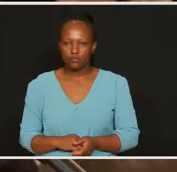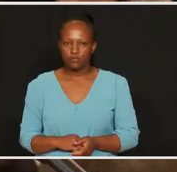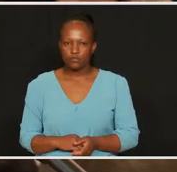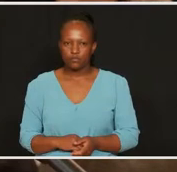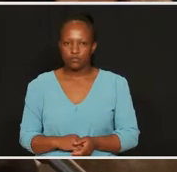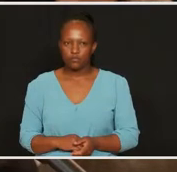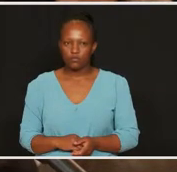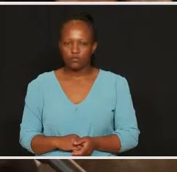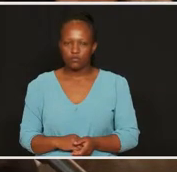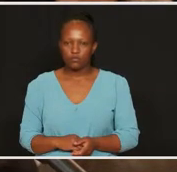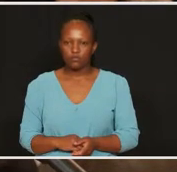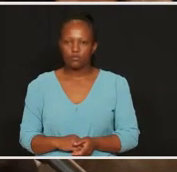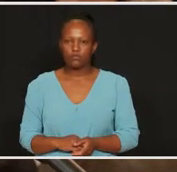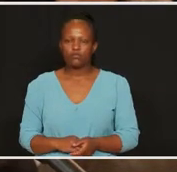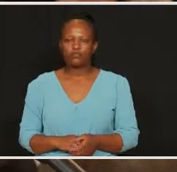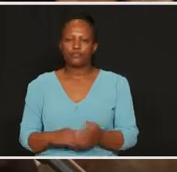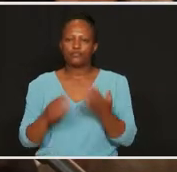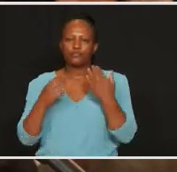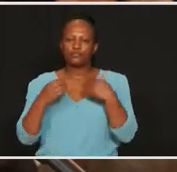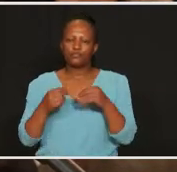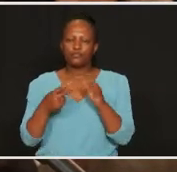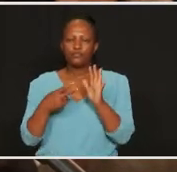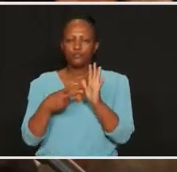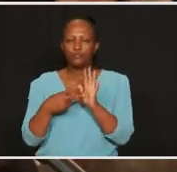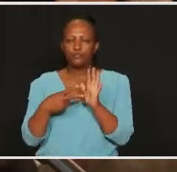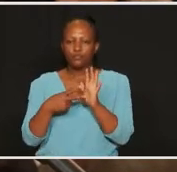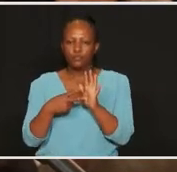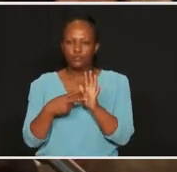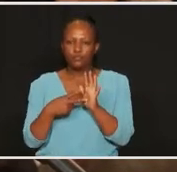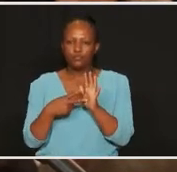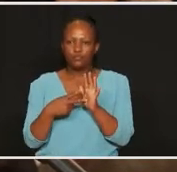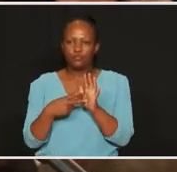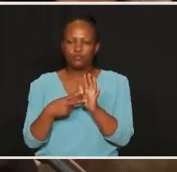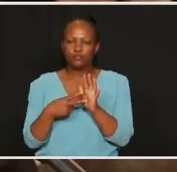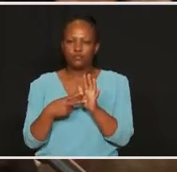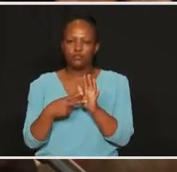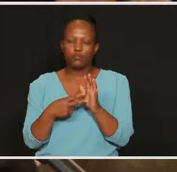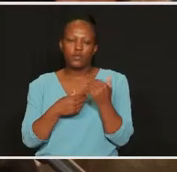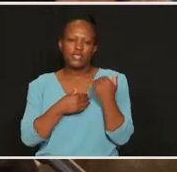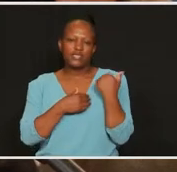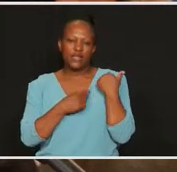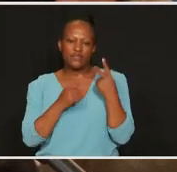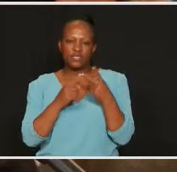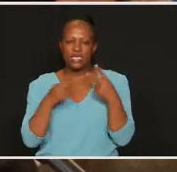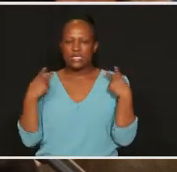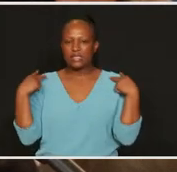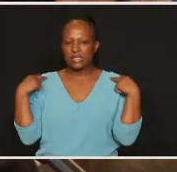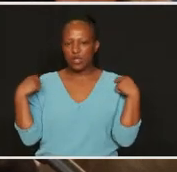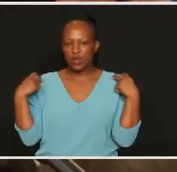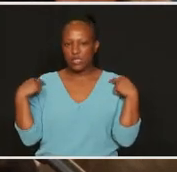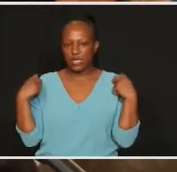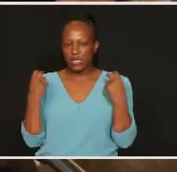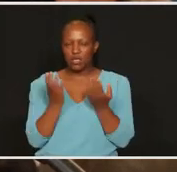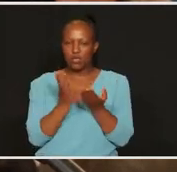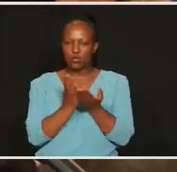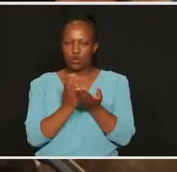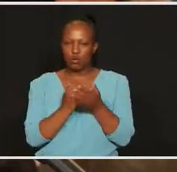uh the second one will be there to offer Safety and Security in our schools